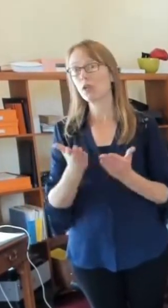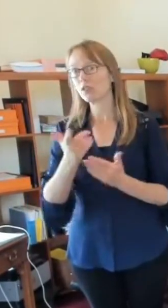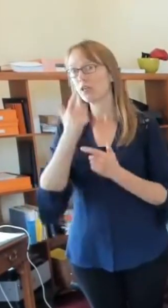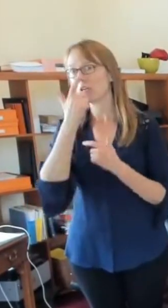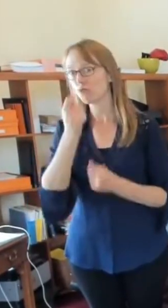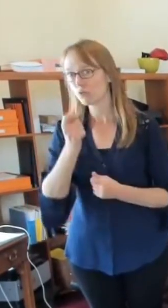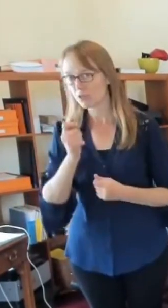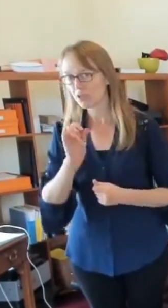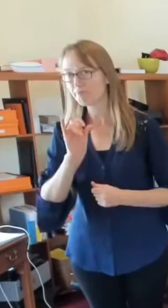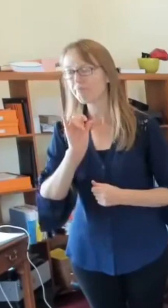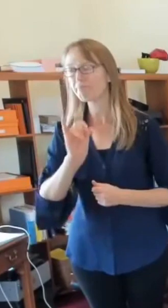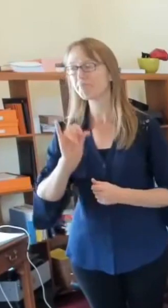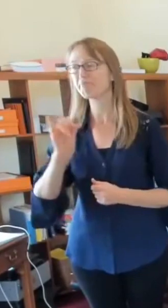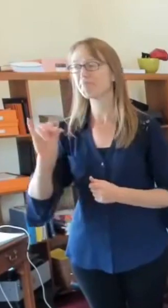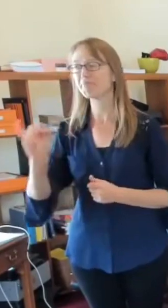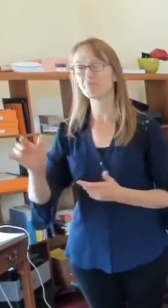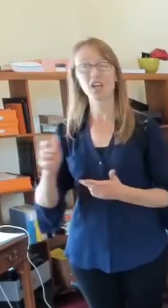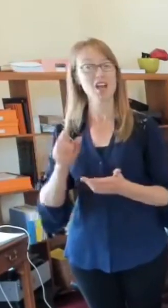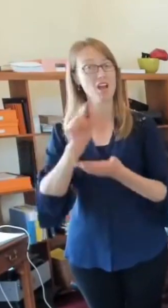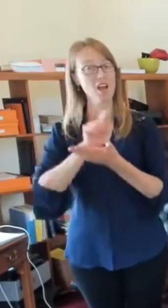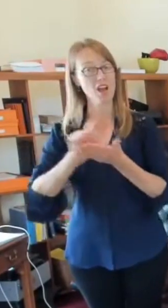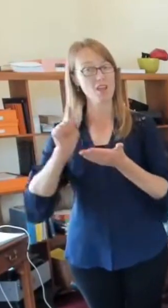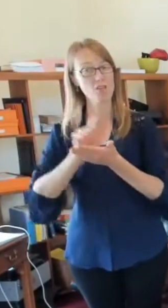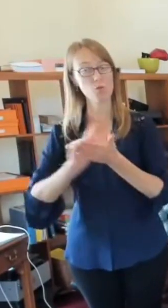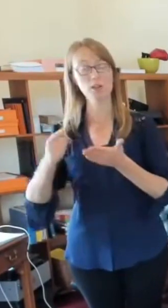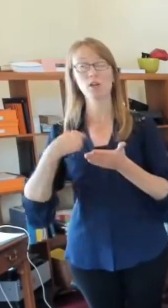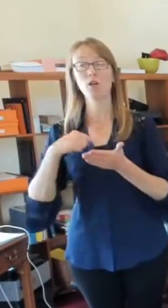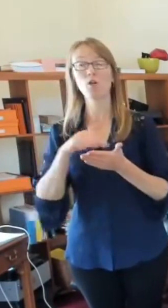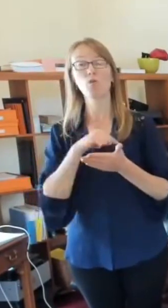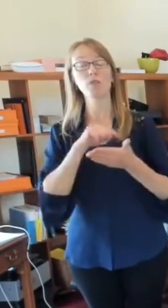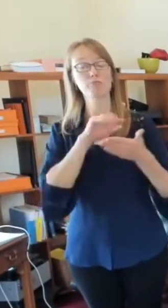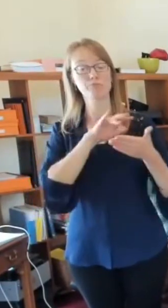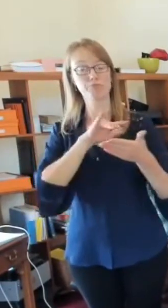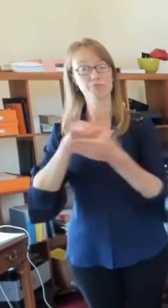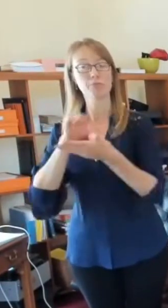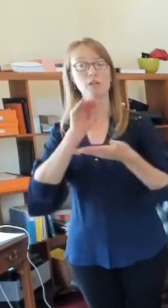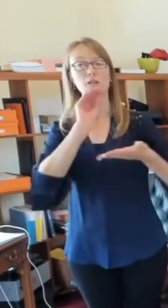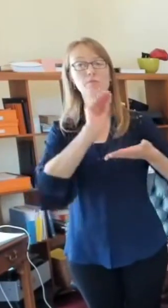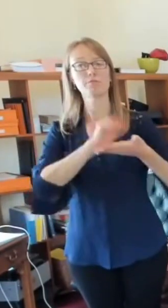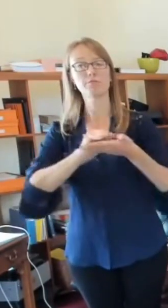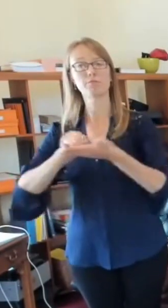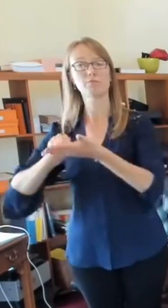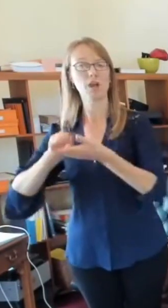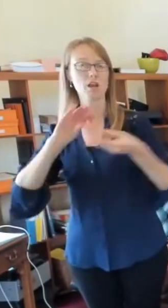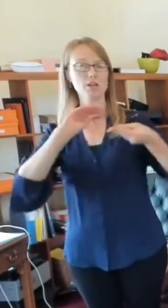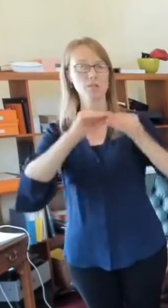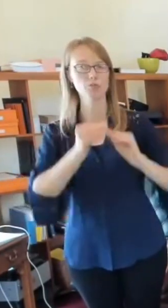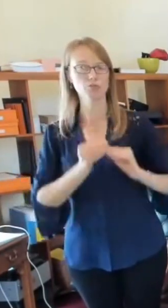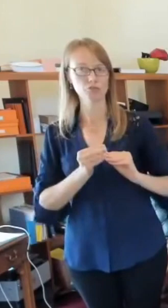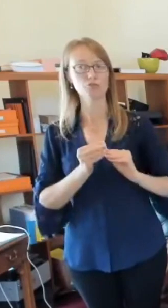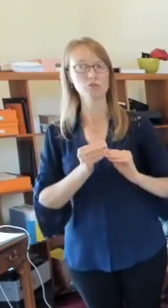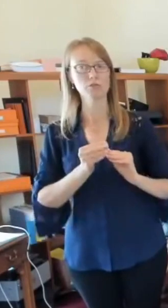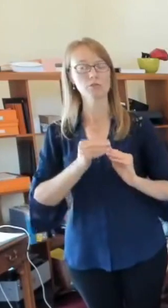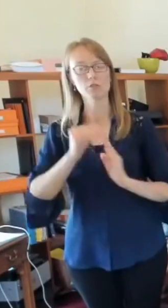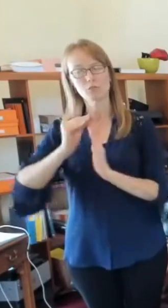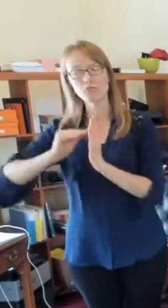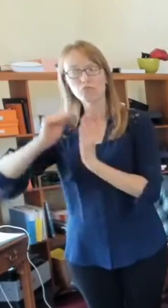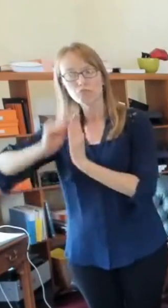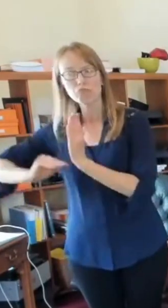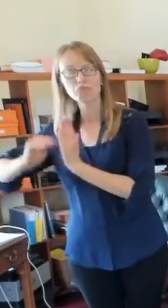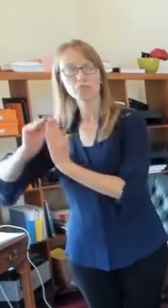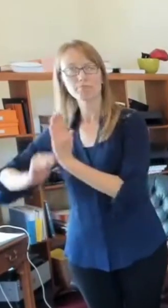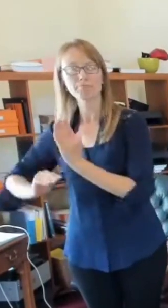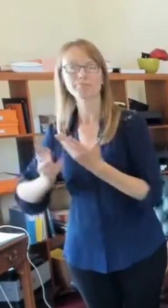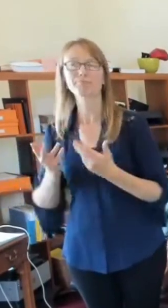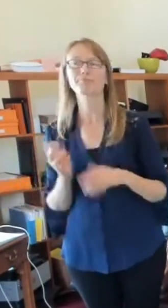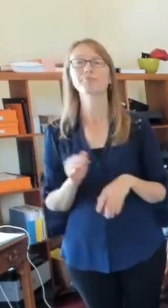we track weekly, daily really, but the average for last week in terms of how long it